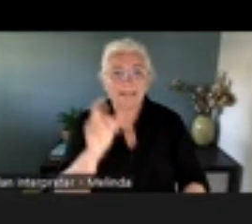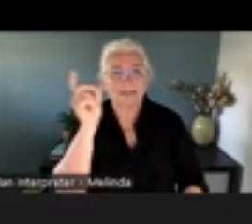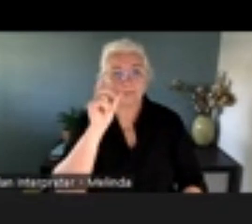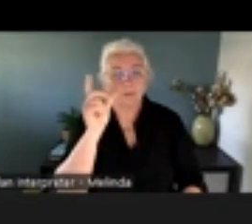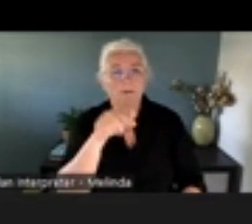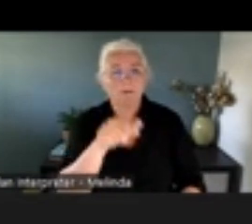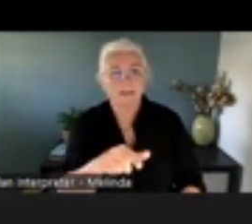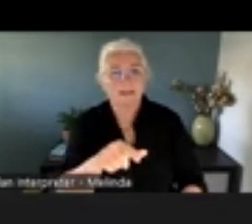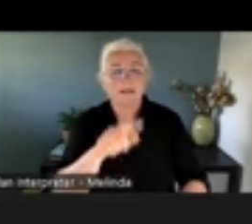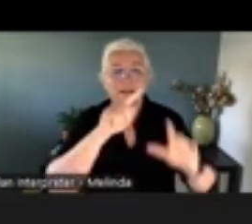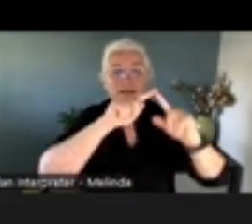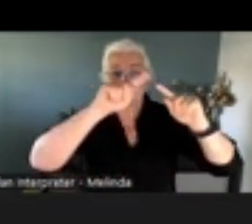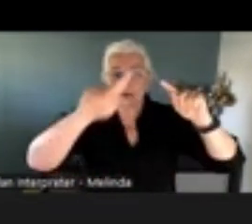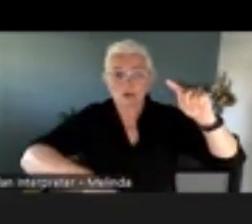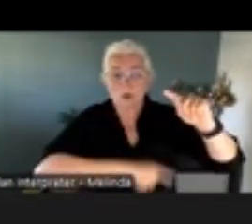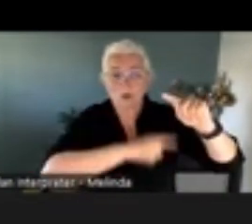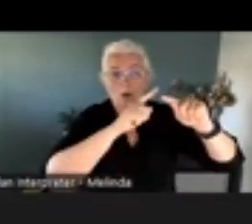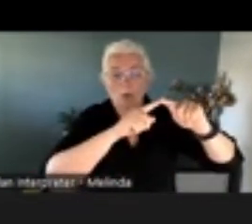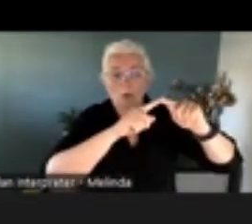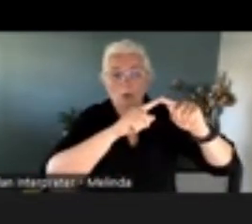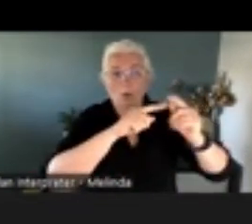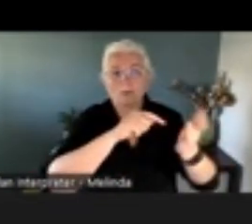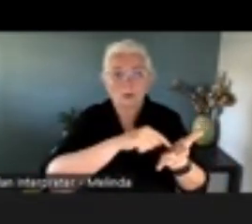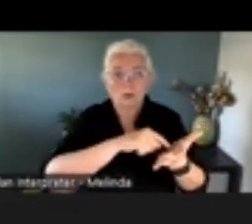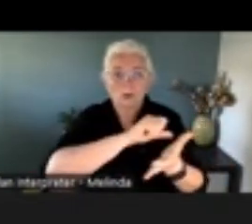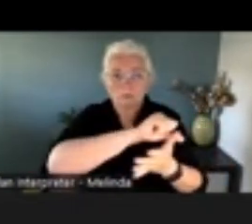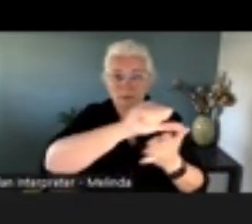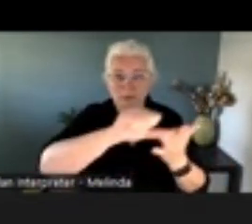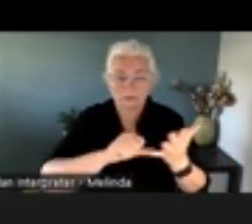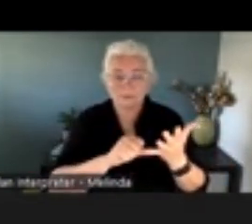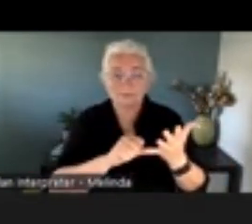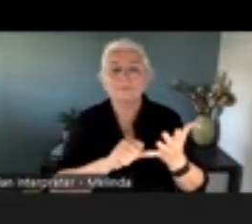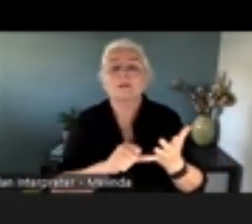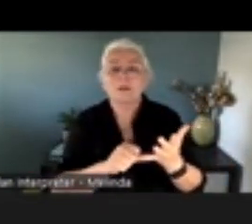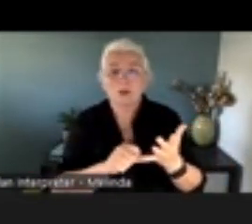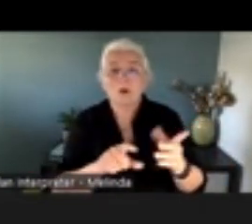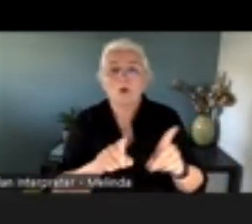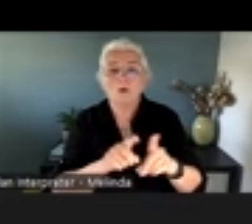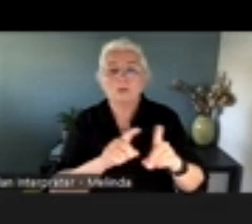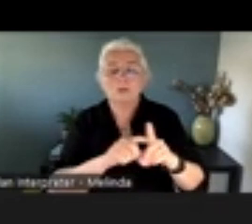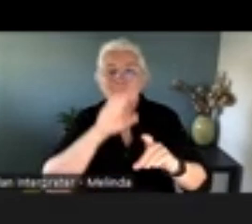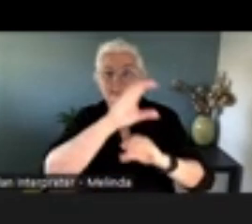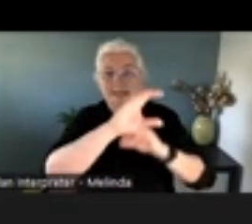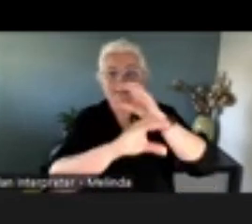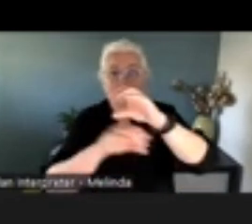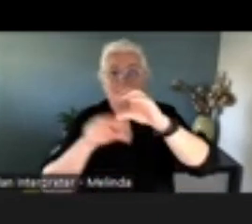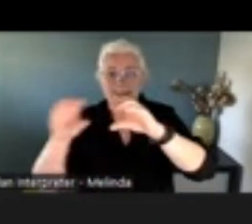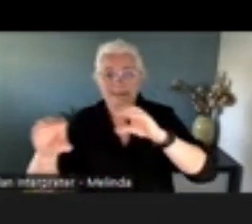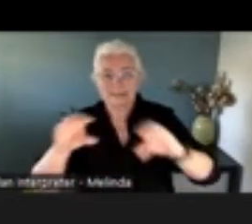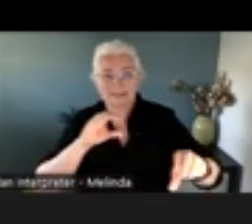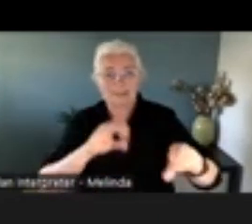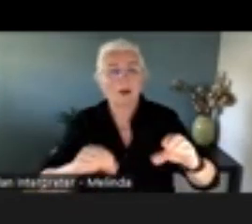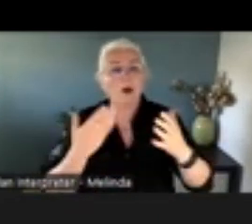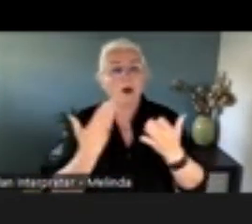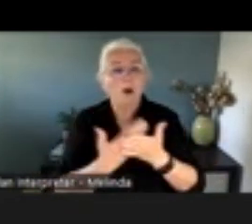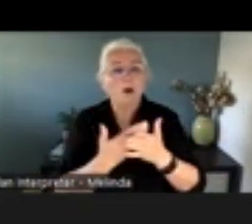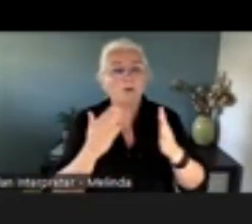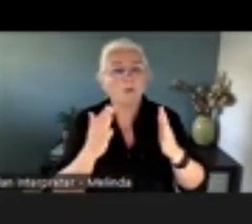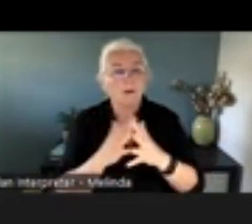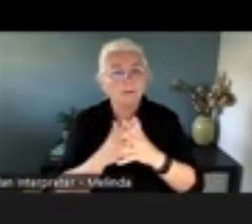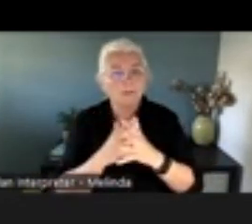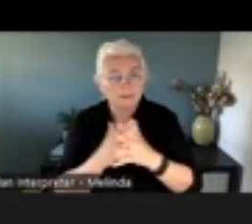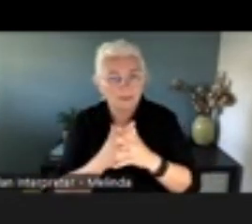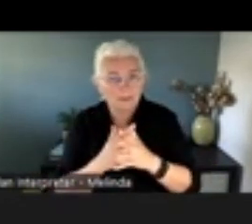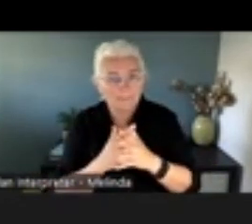the circle version, but there is also what we call the stacked version, which is on the website and also in those bigger,